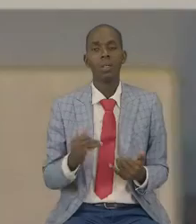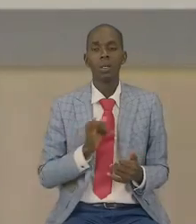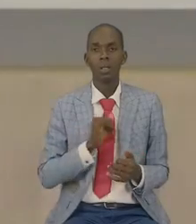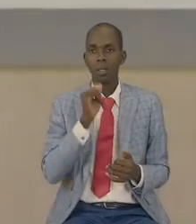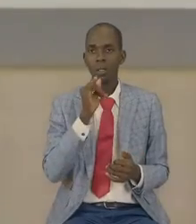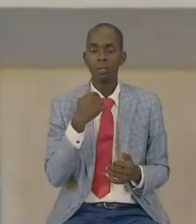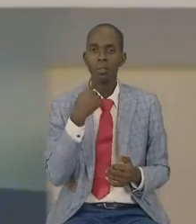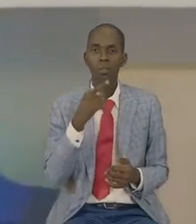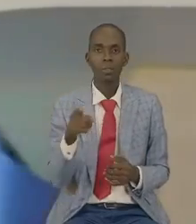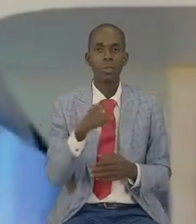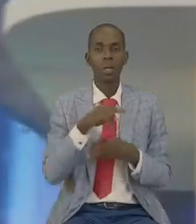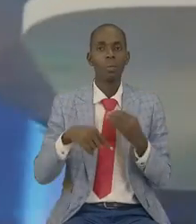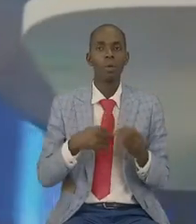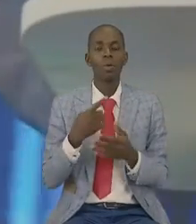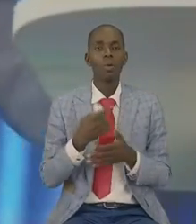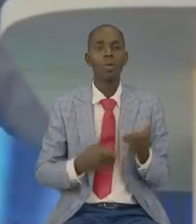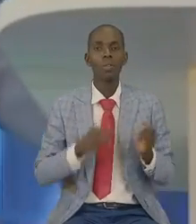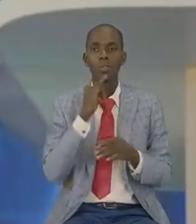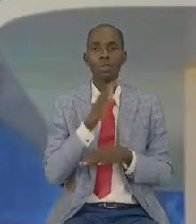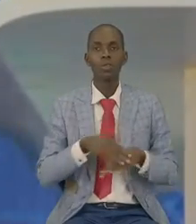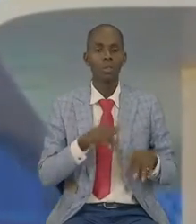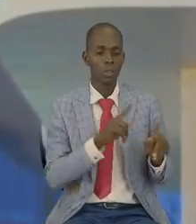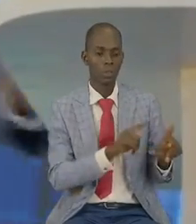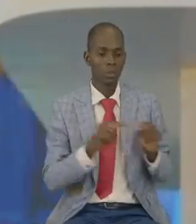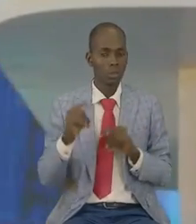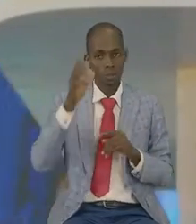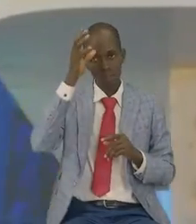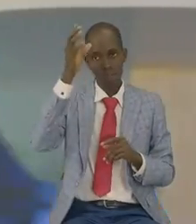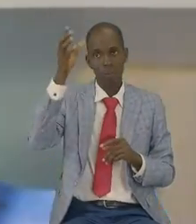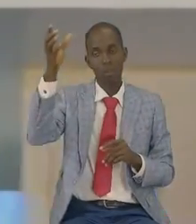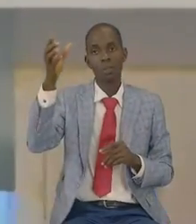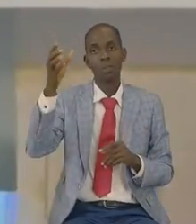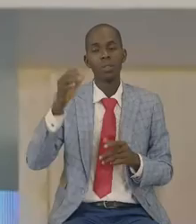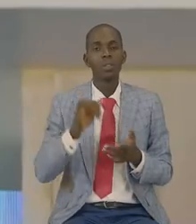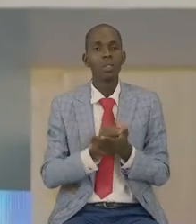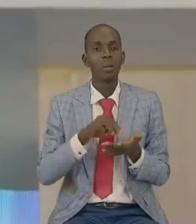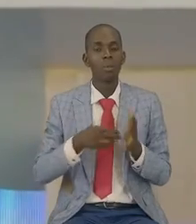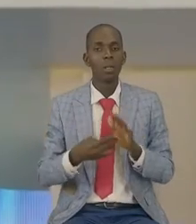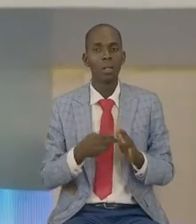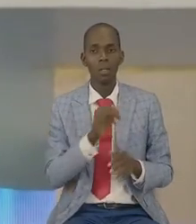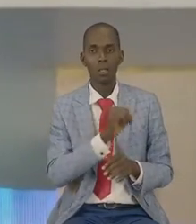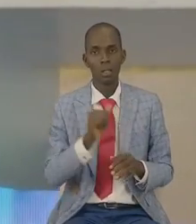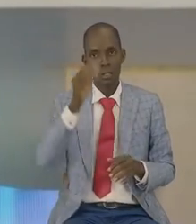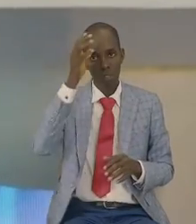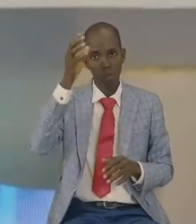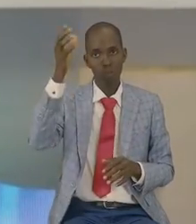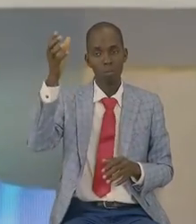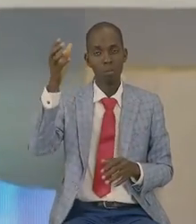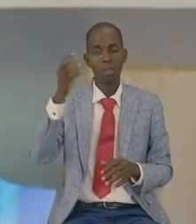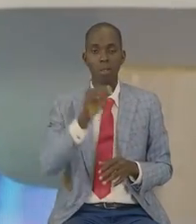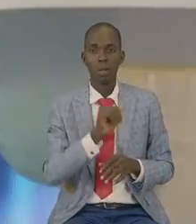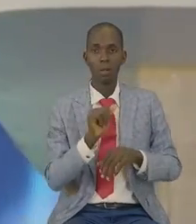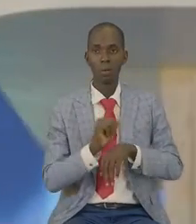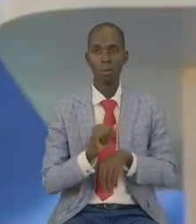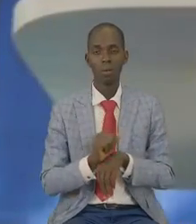to as transferable concept. That means a concept, a commission,